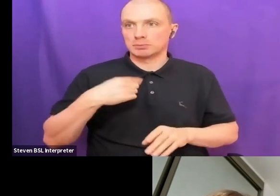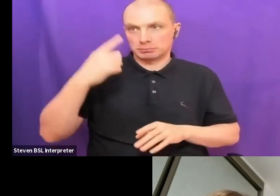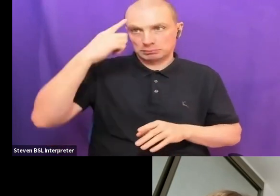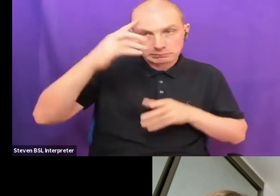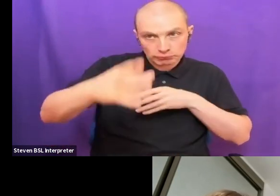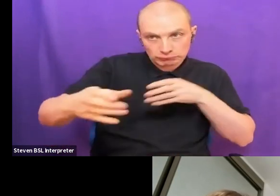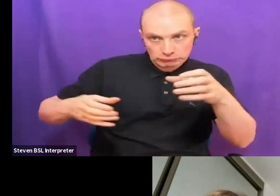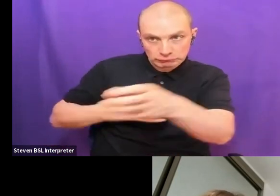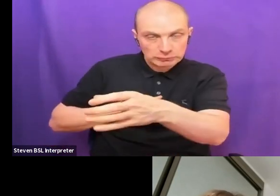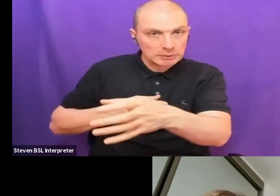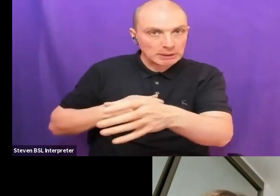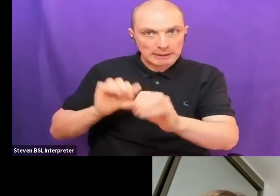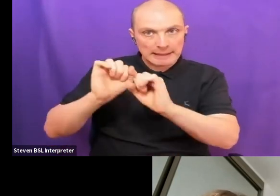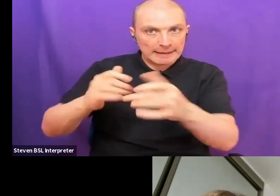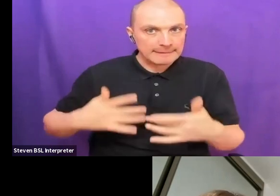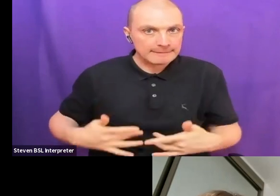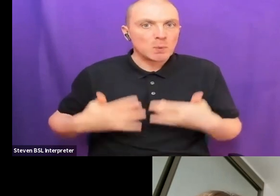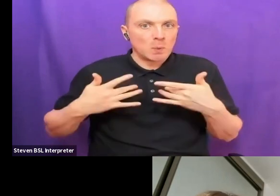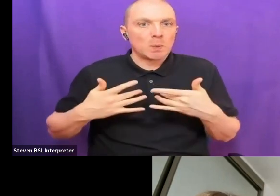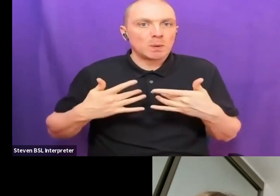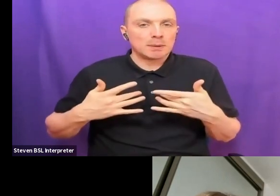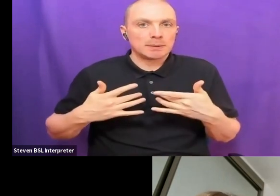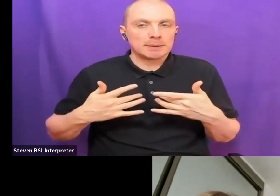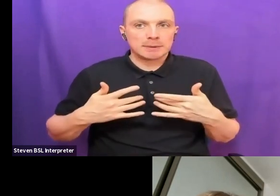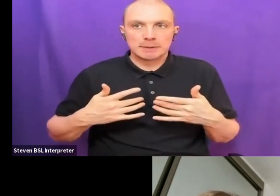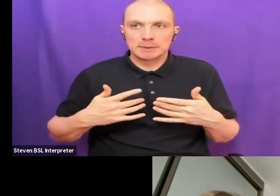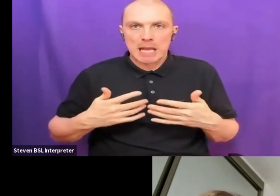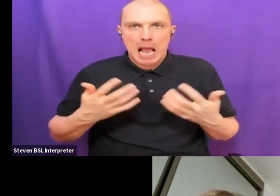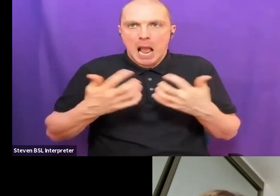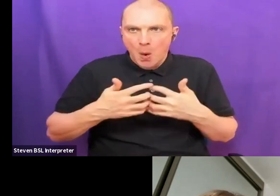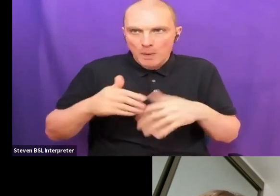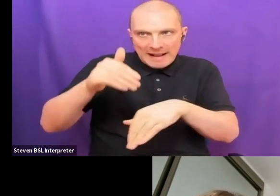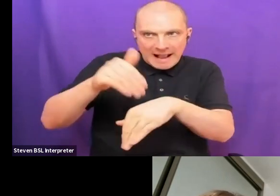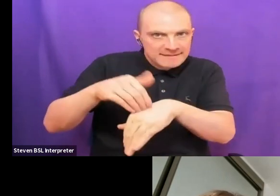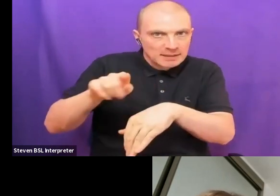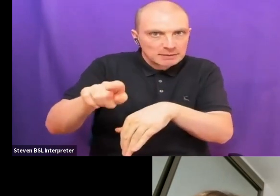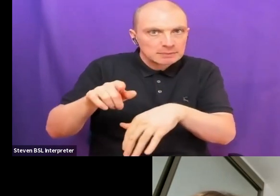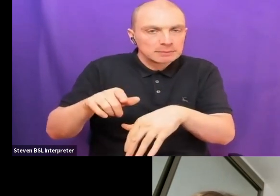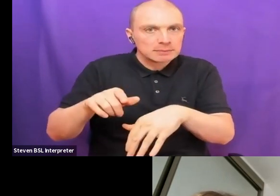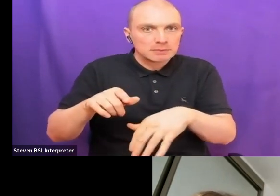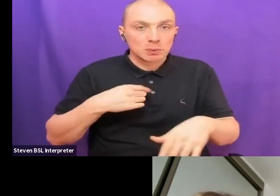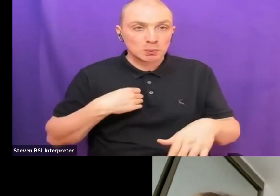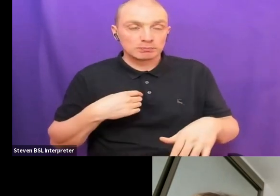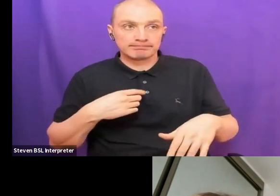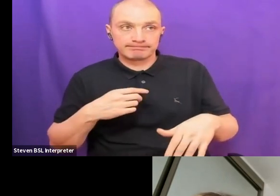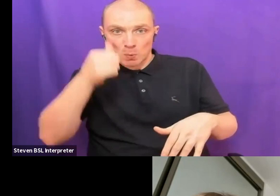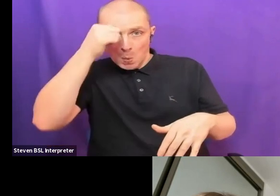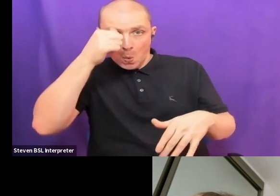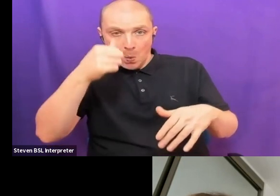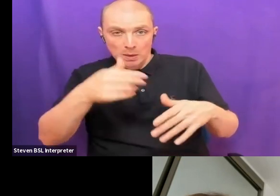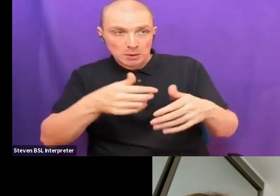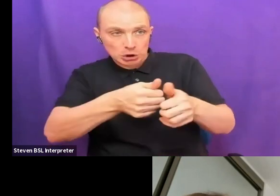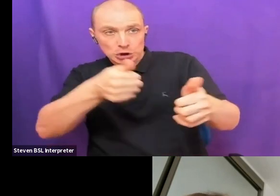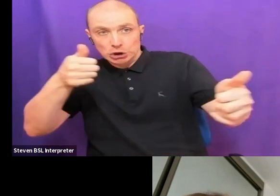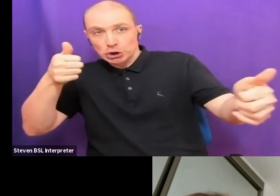look like, because having been involved with previous developments myself, I'm quite aware of how vast some of these spaces can be.